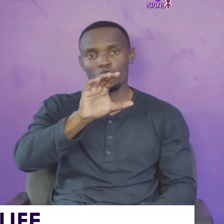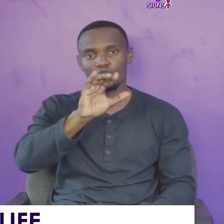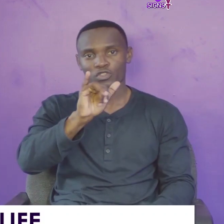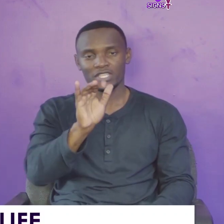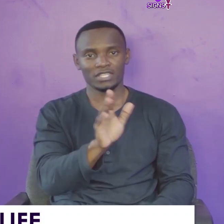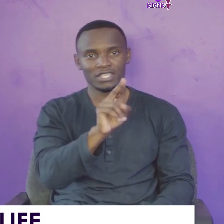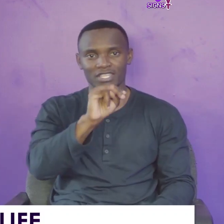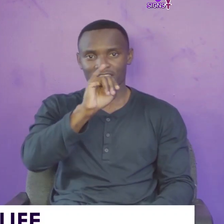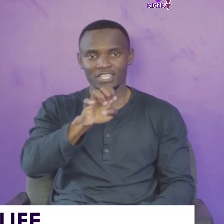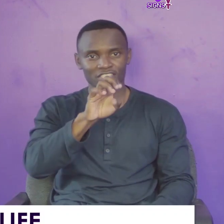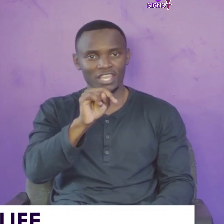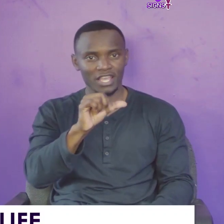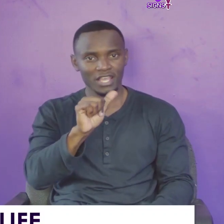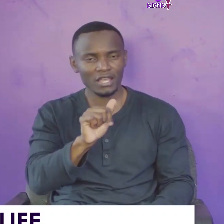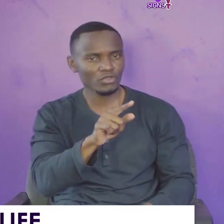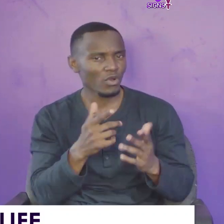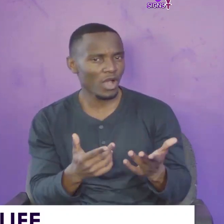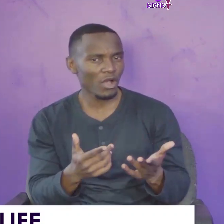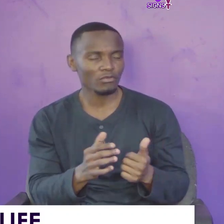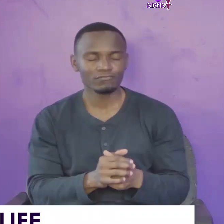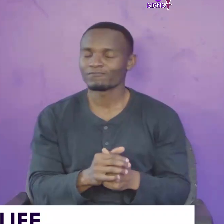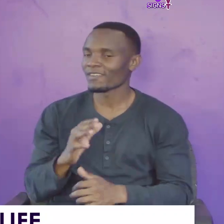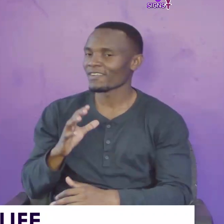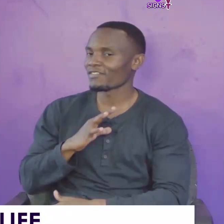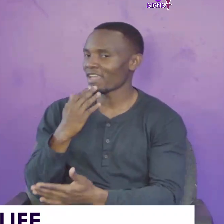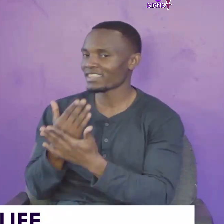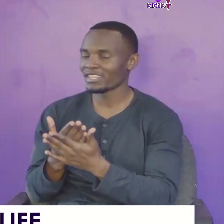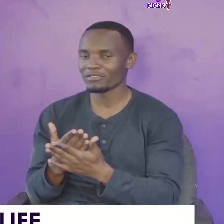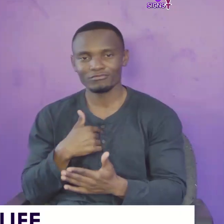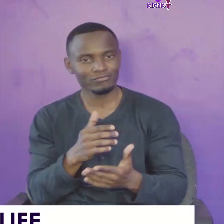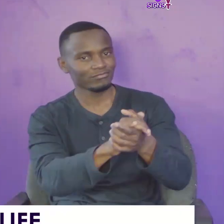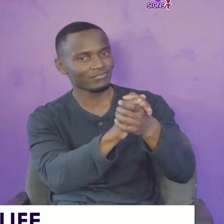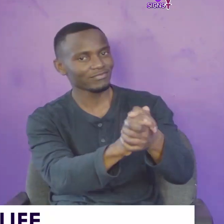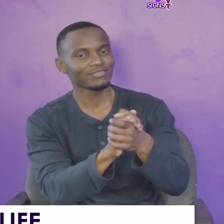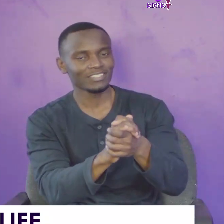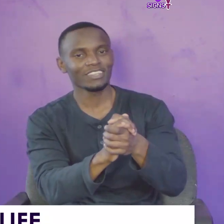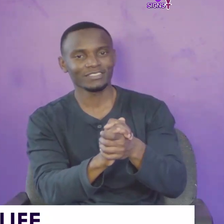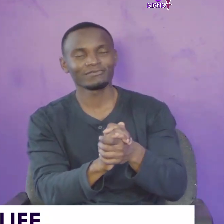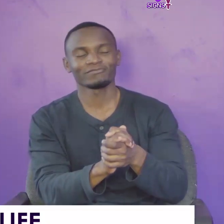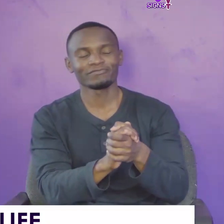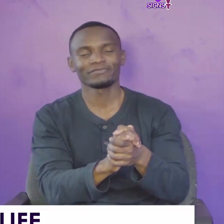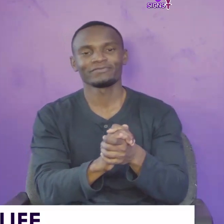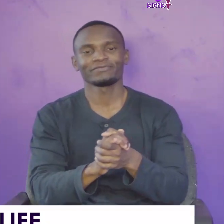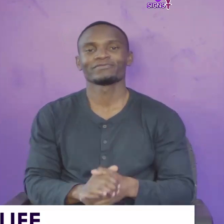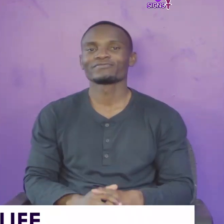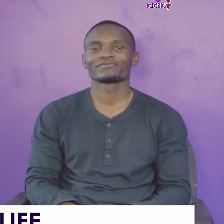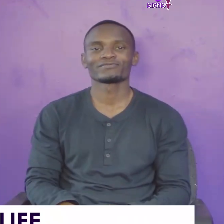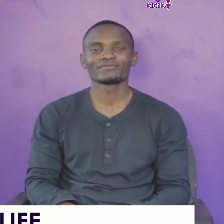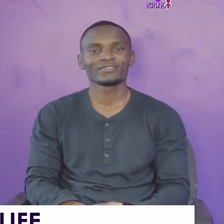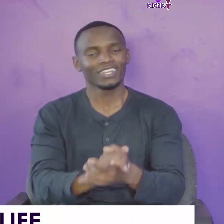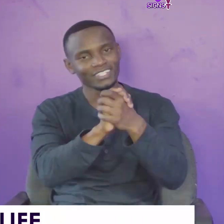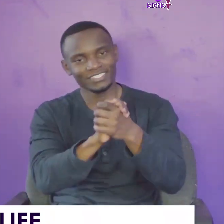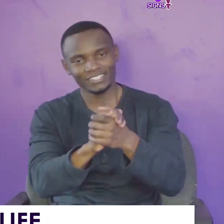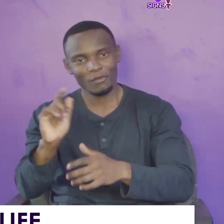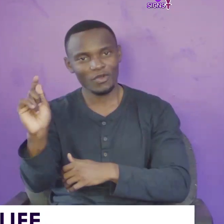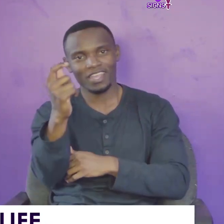are you? I'm very fine, thank you. Should I stretch my hand and shake your hand? Sure. Jambo. Jambo. Jambo. Jambo. Jambo Kenya.